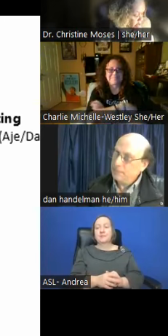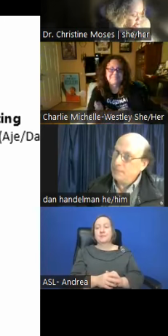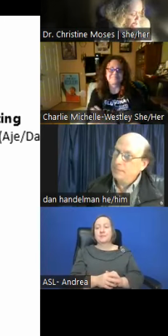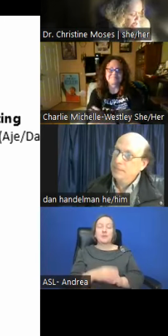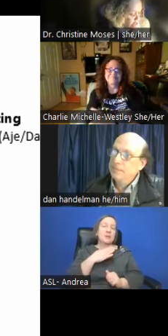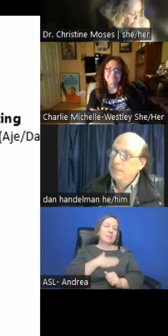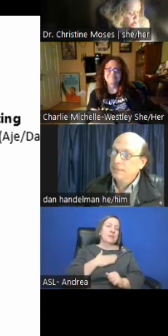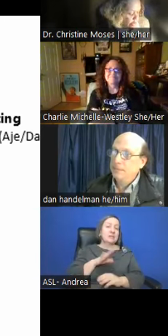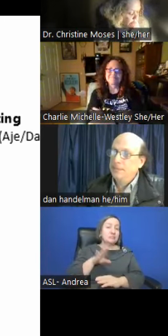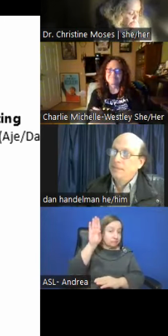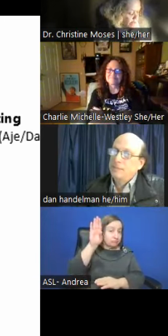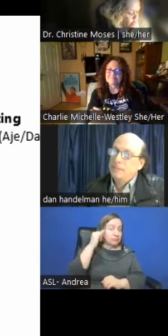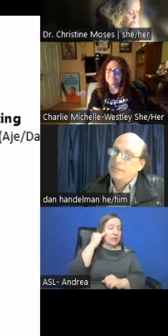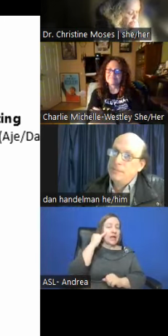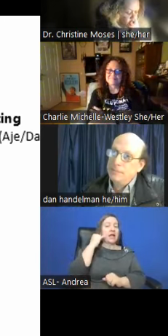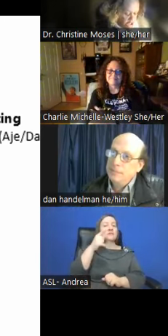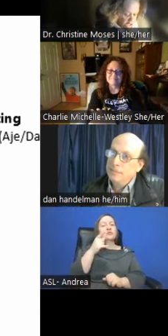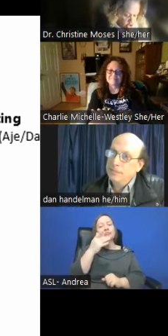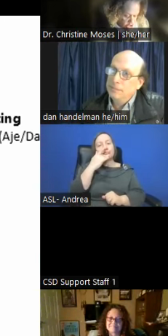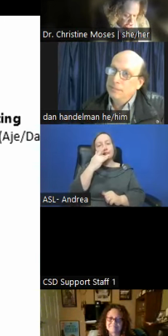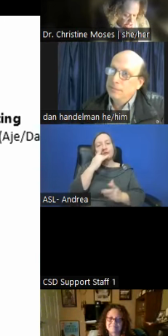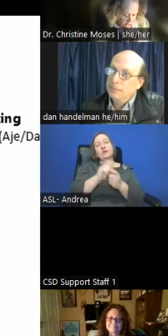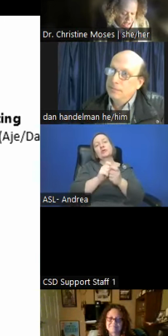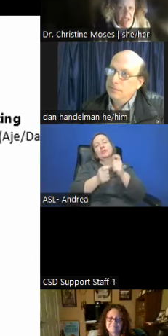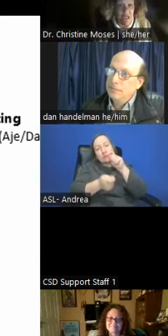Please raise your hand if you are in favor of